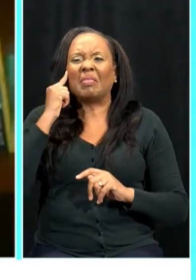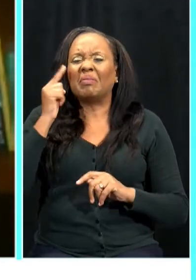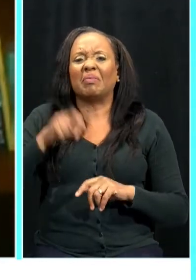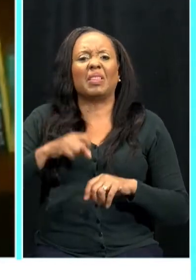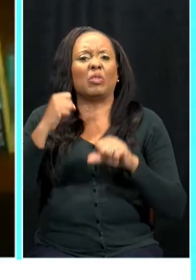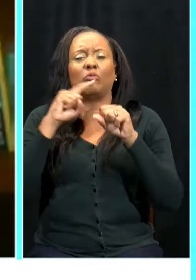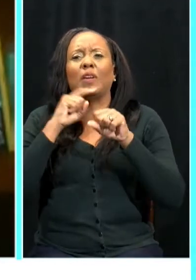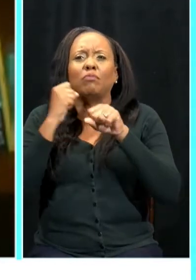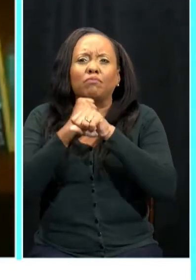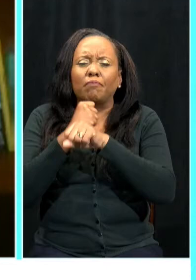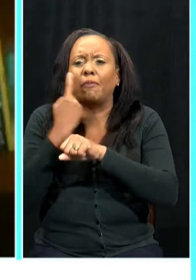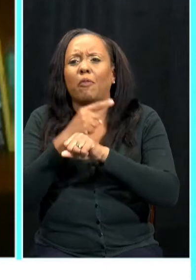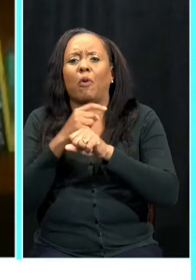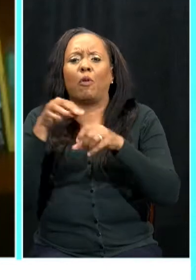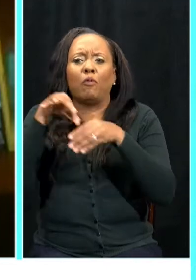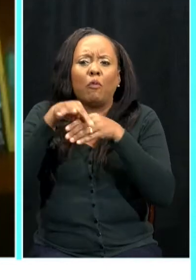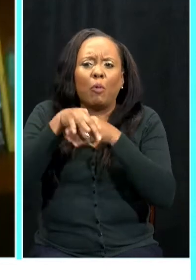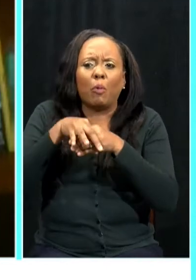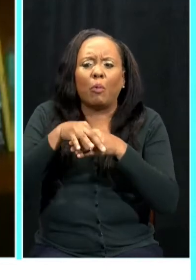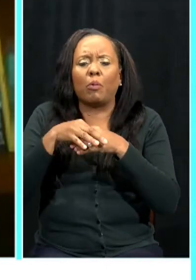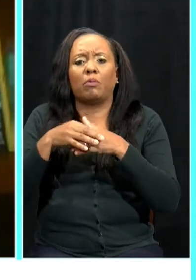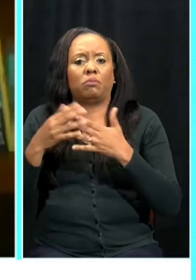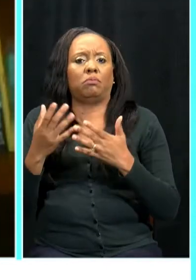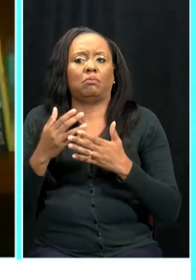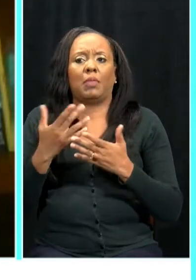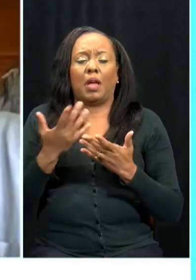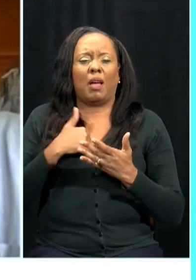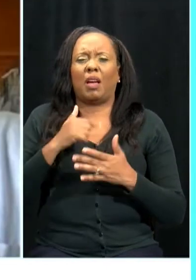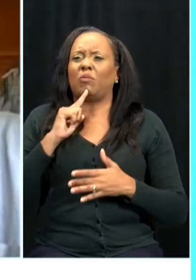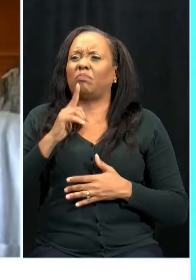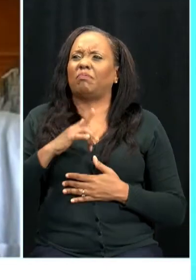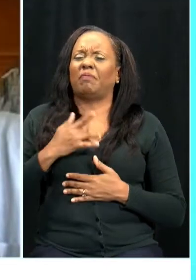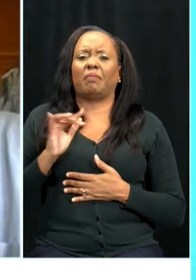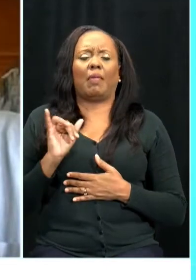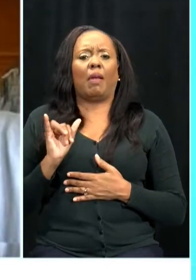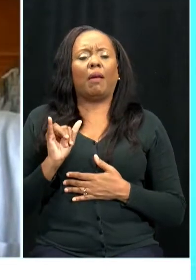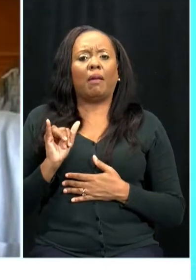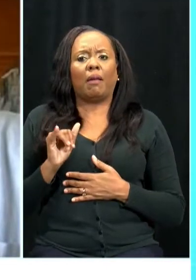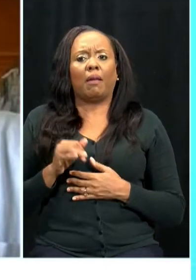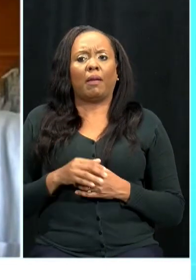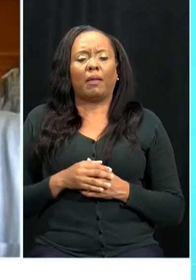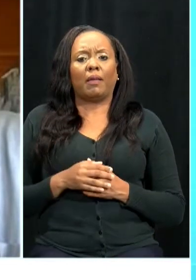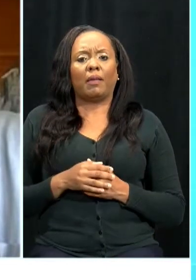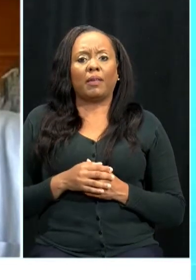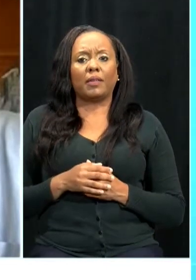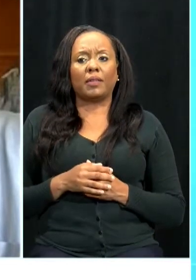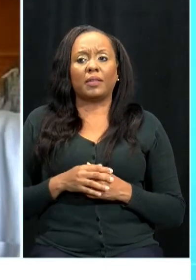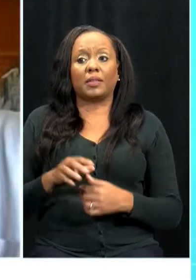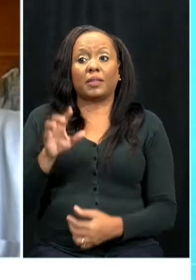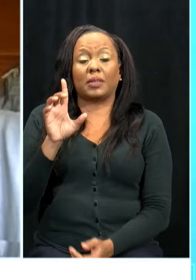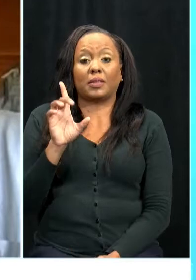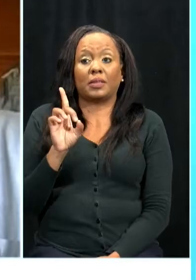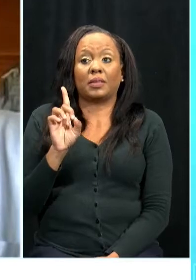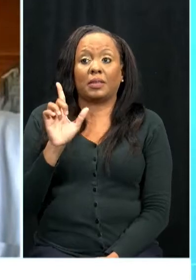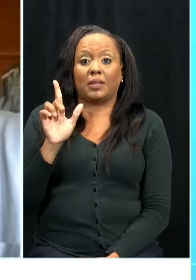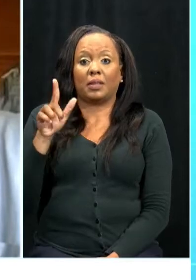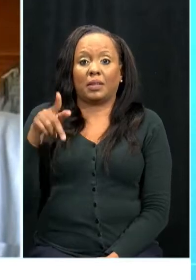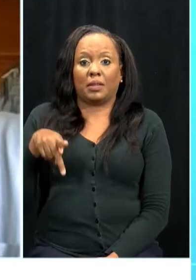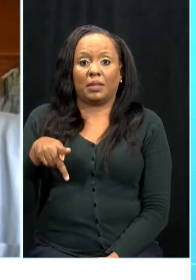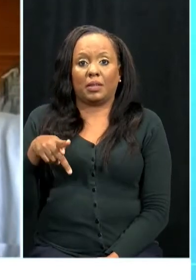in defense of something or against something. I think to a large extent, the DLP voters might perhaps